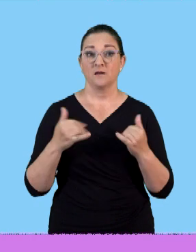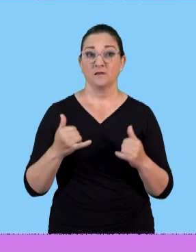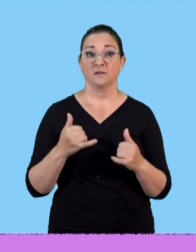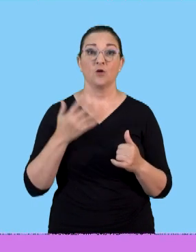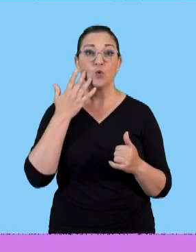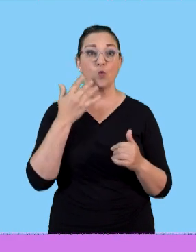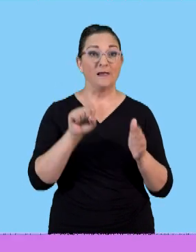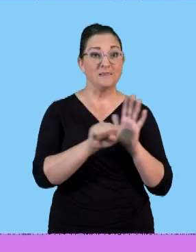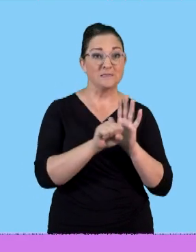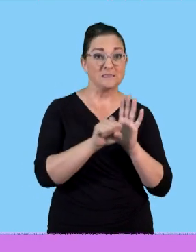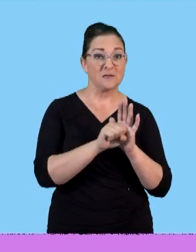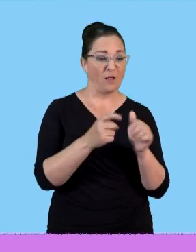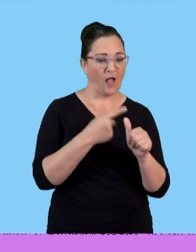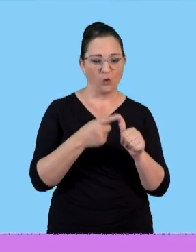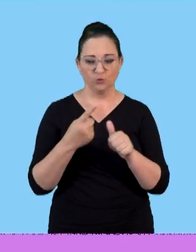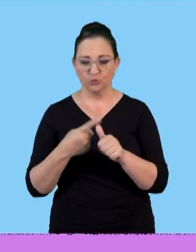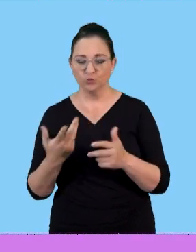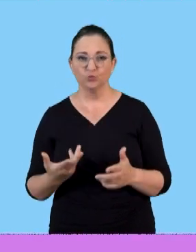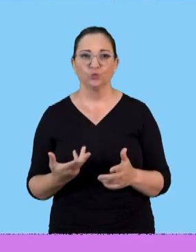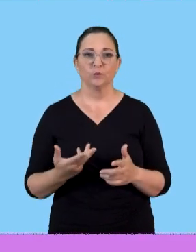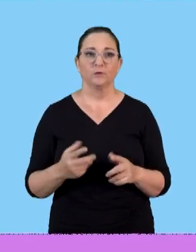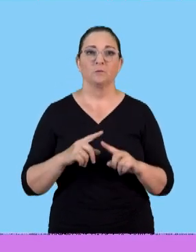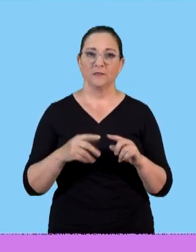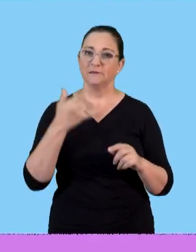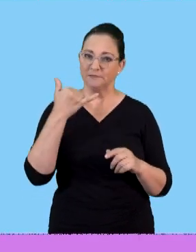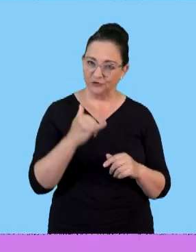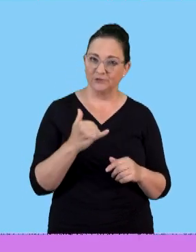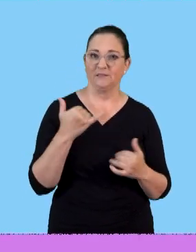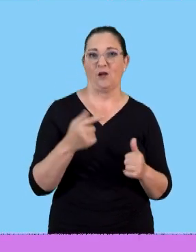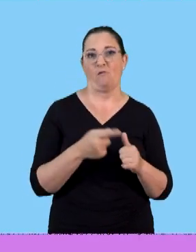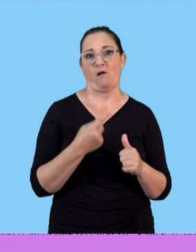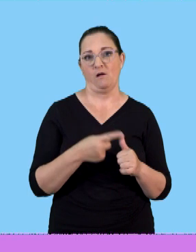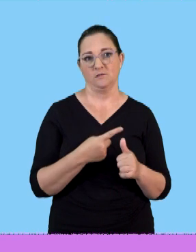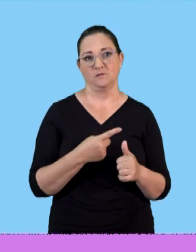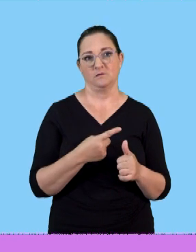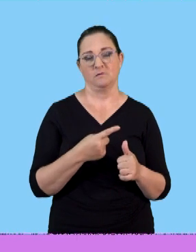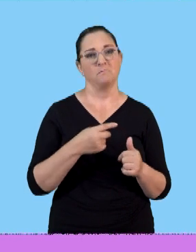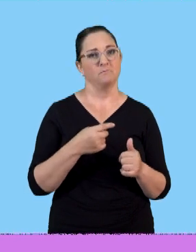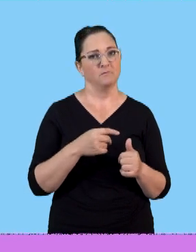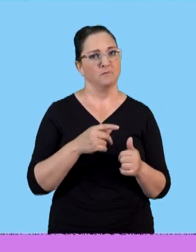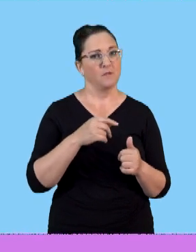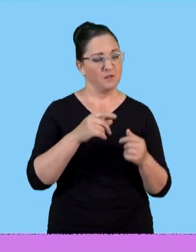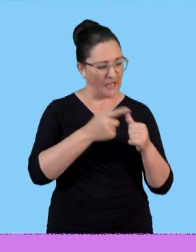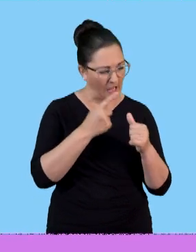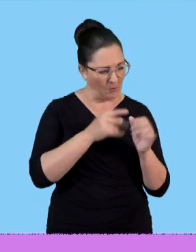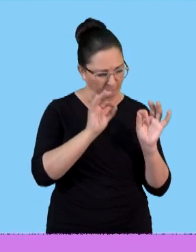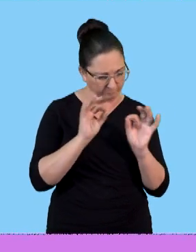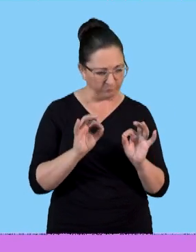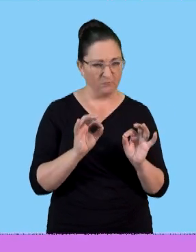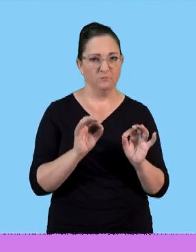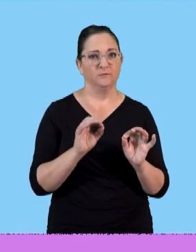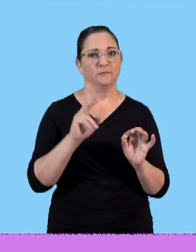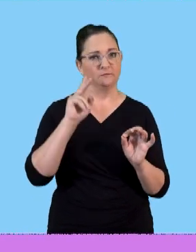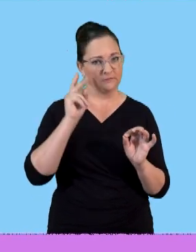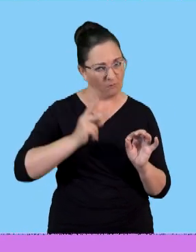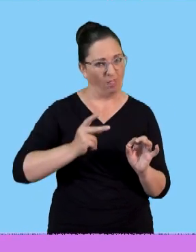right? When counting the symbols, etc. on any map, it's best practice to double check your answer, all right? Make sure that you count it